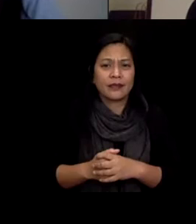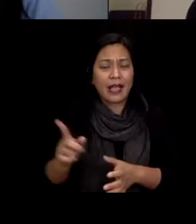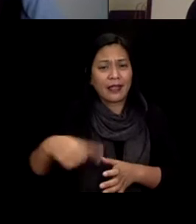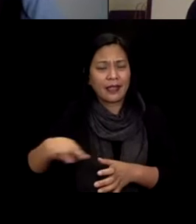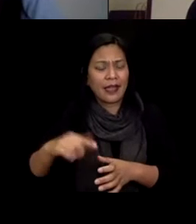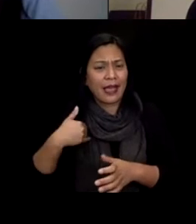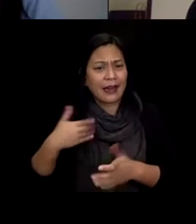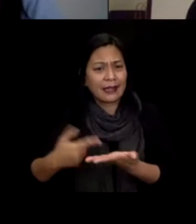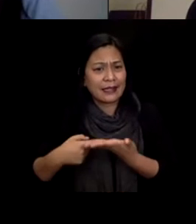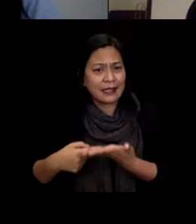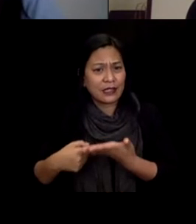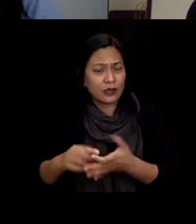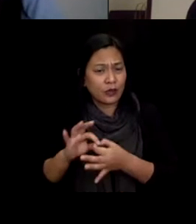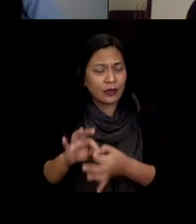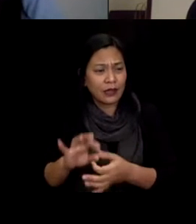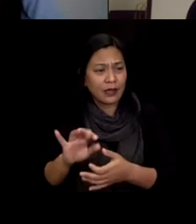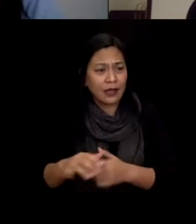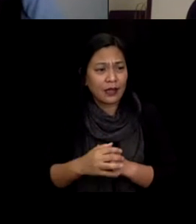So it was there, but